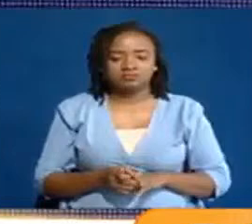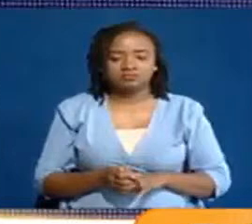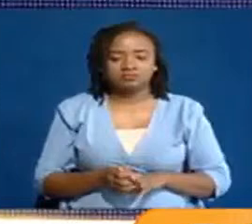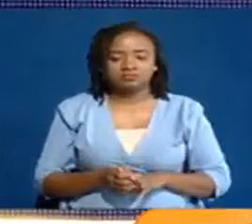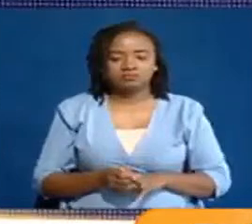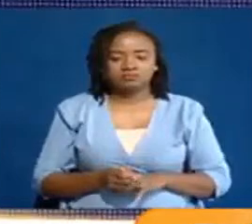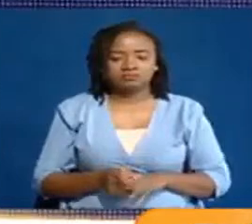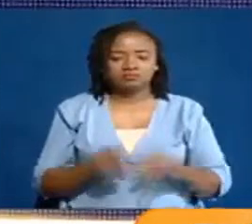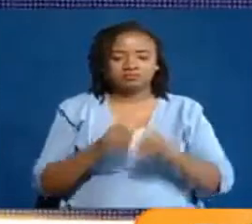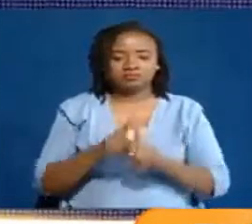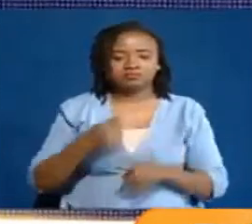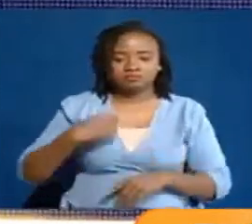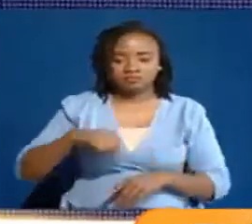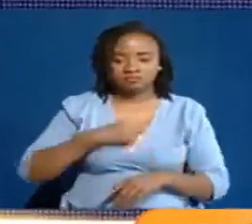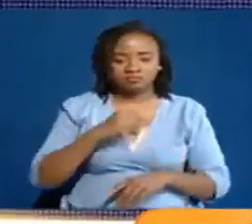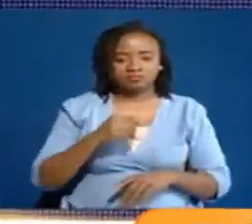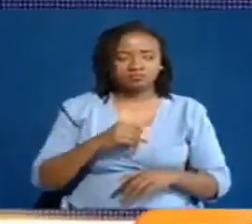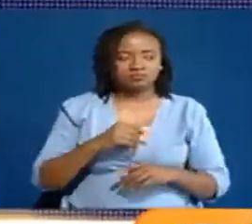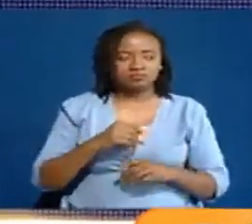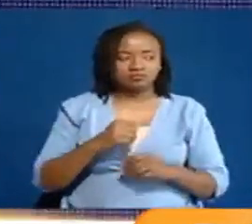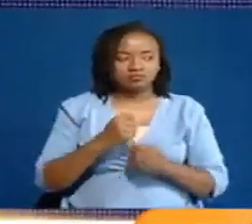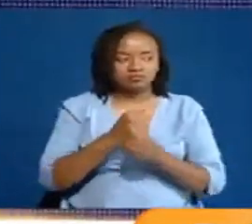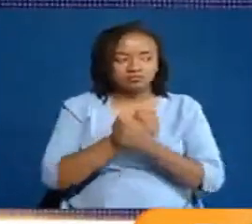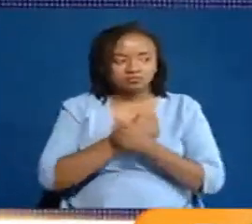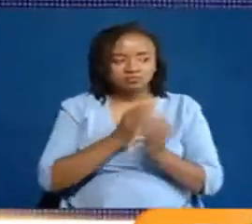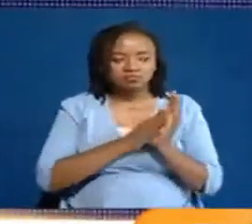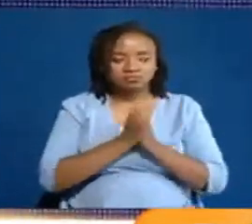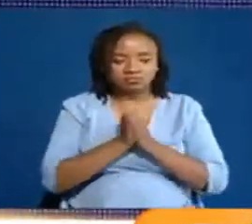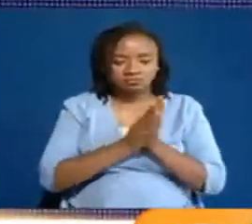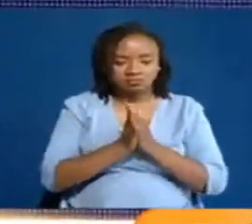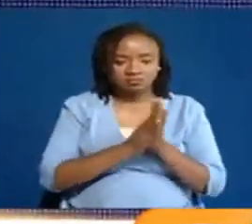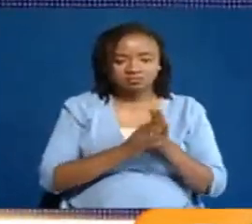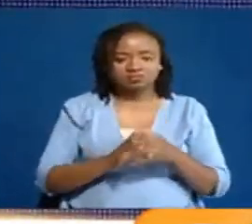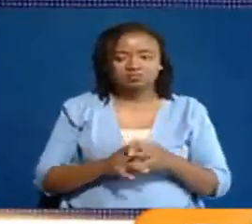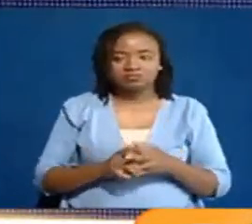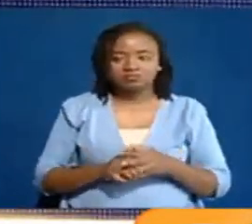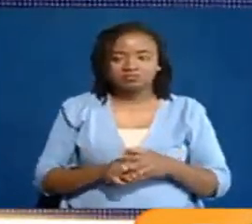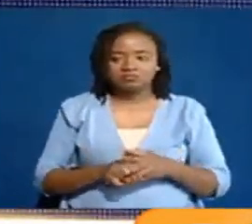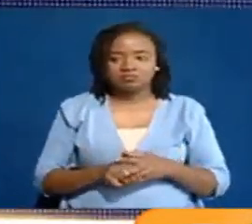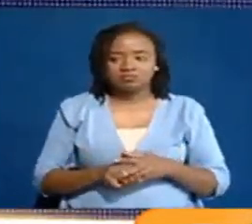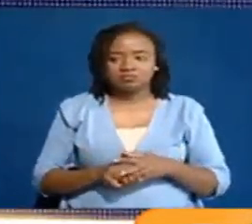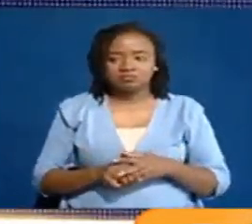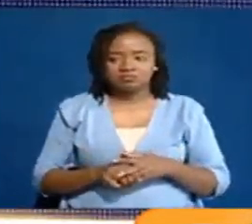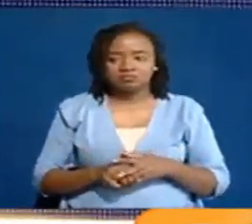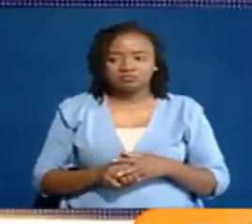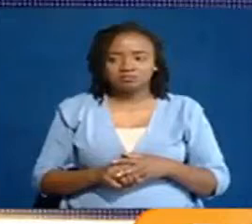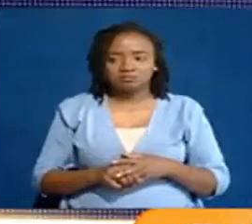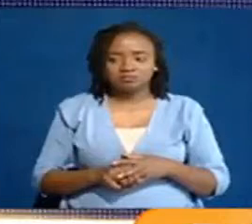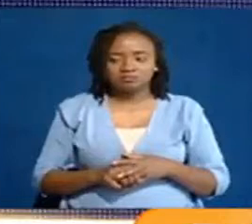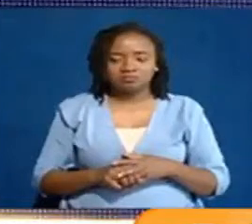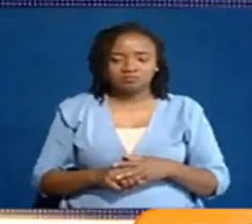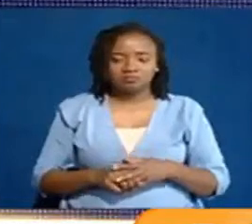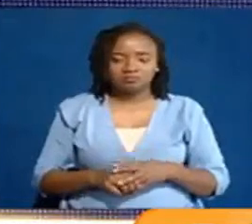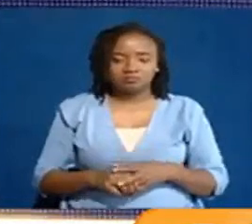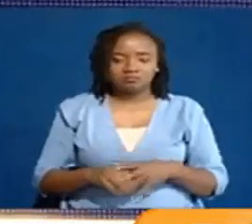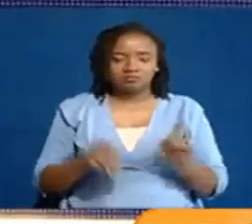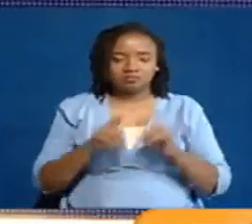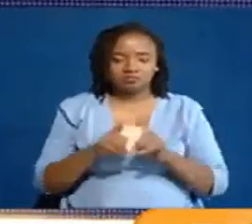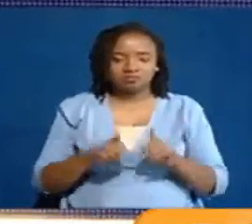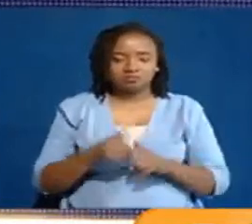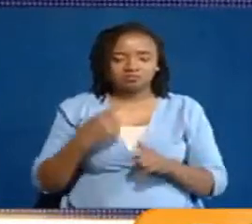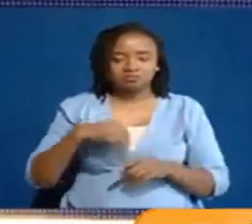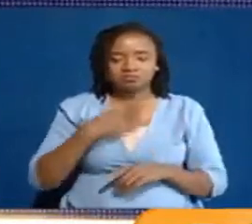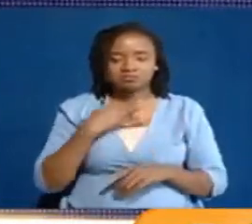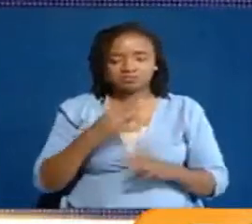lies in making technology more intuitive, inclusive, and also acceptable